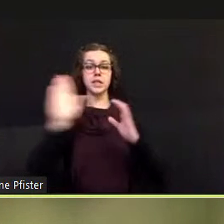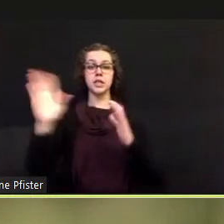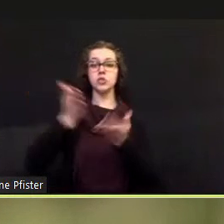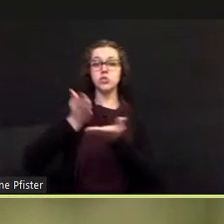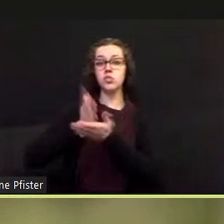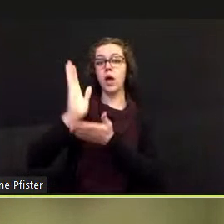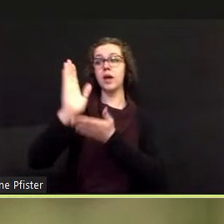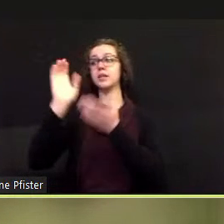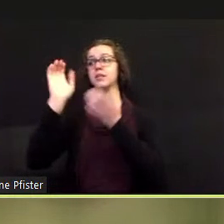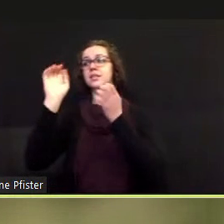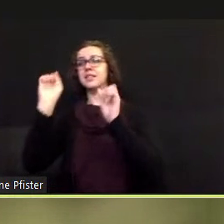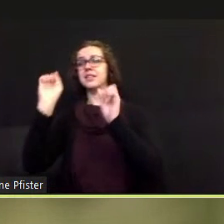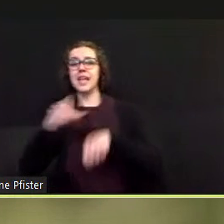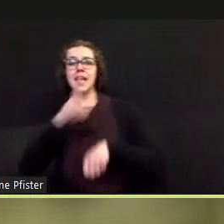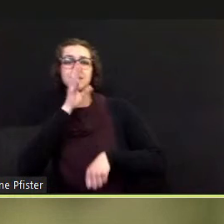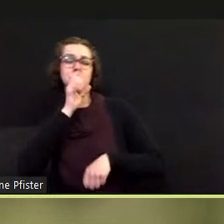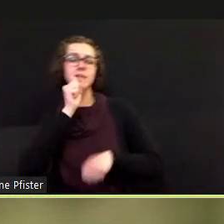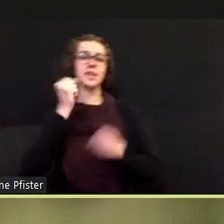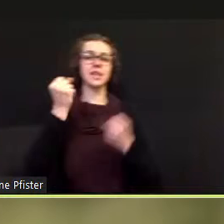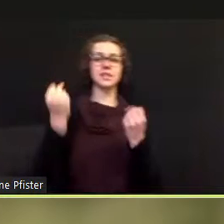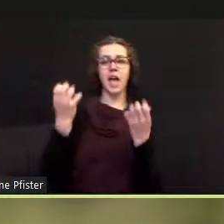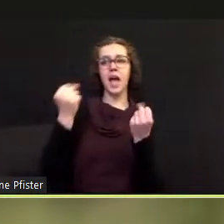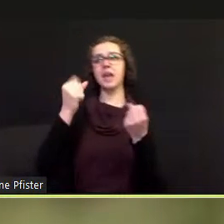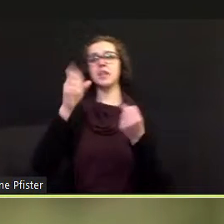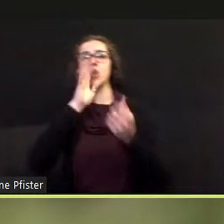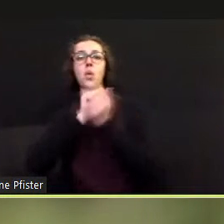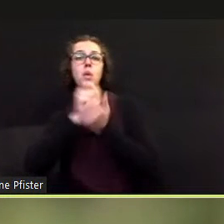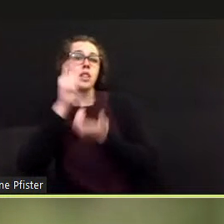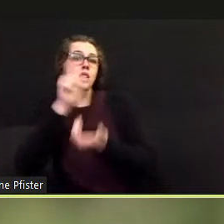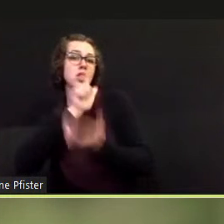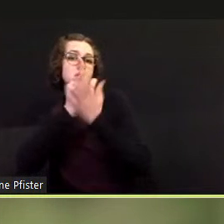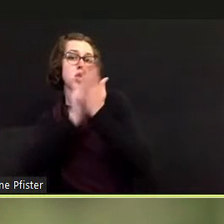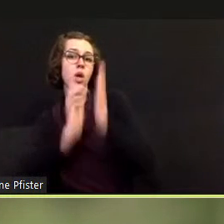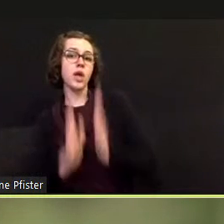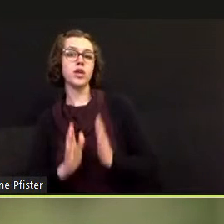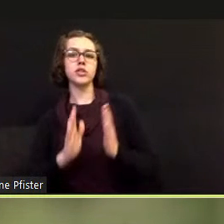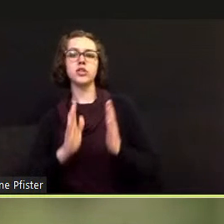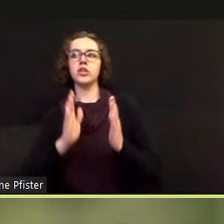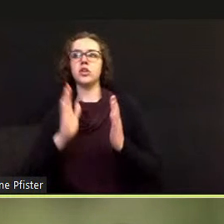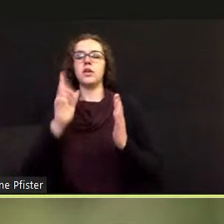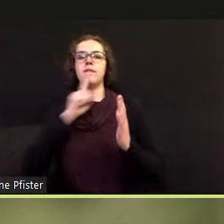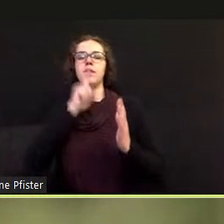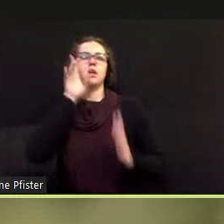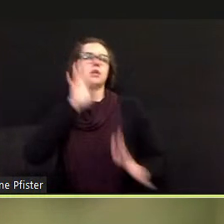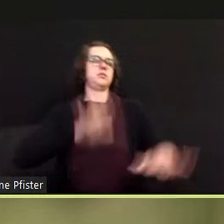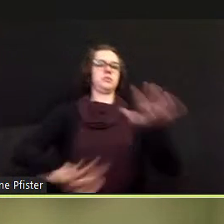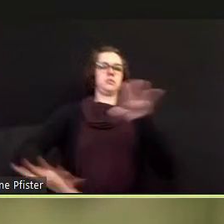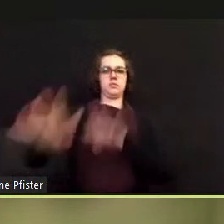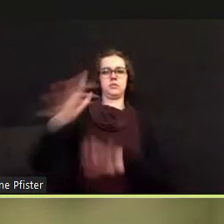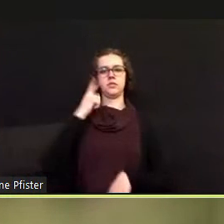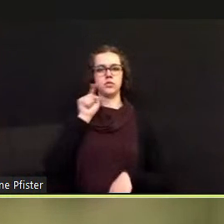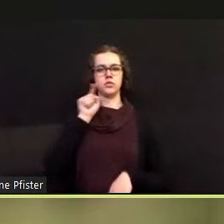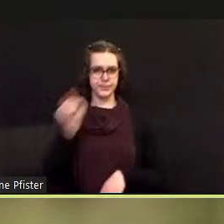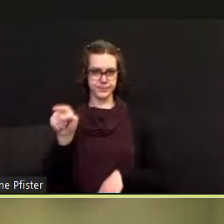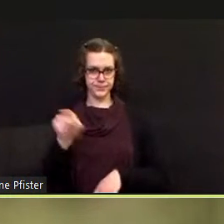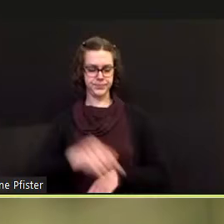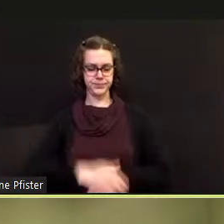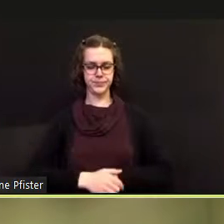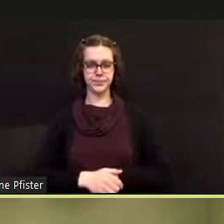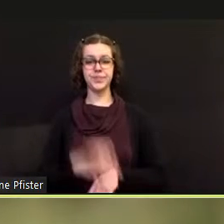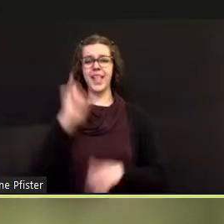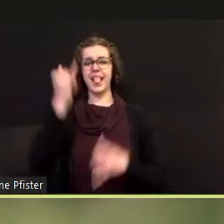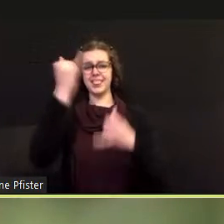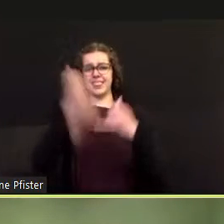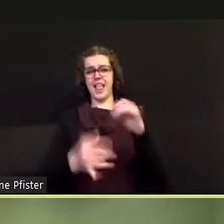voice or sign or talk to a lawyer was very unexpected for him. And in that final line, there's